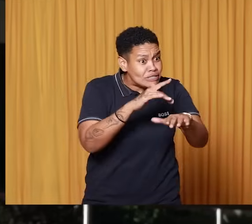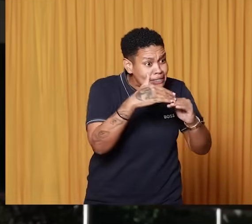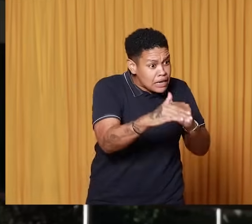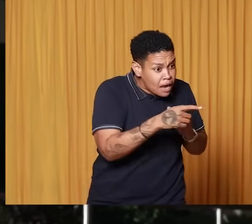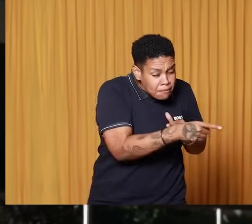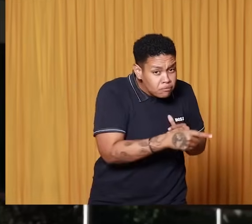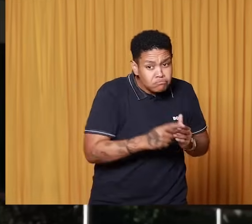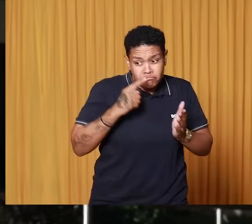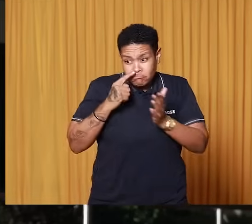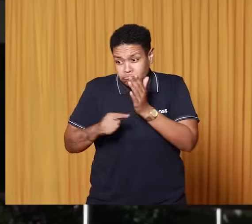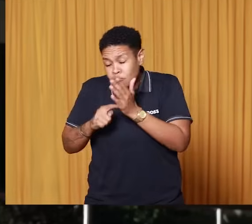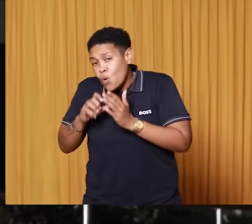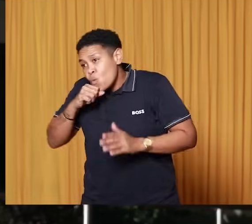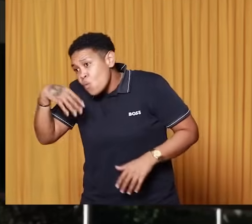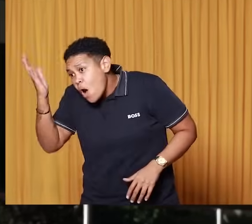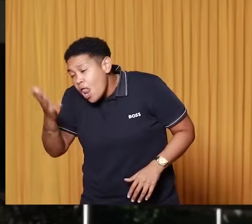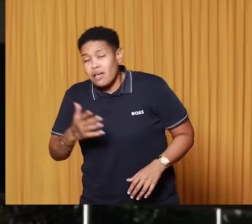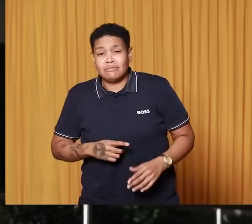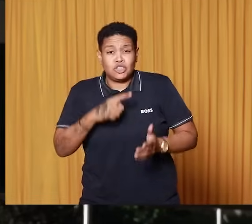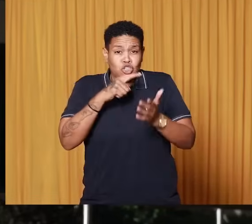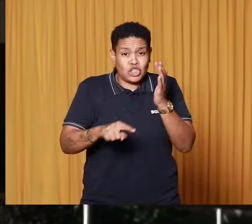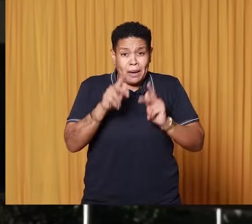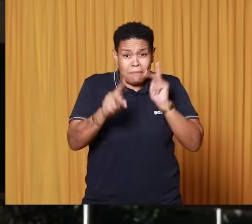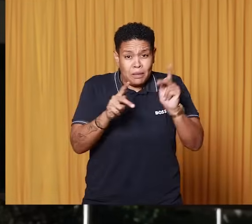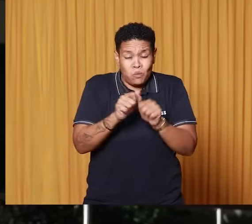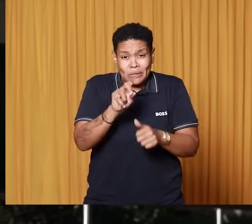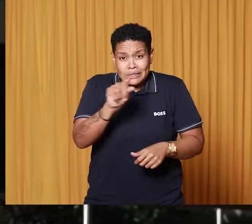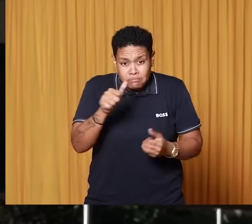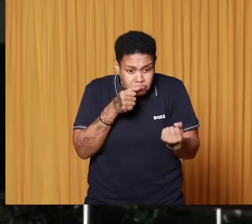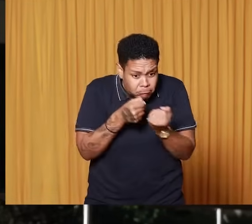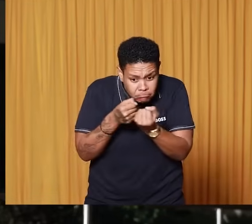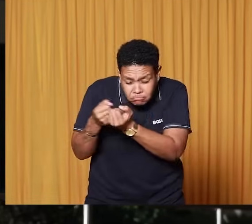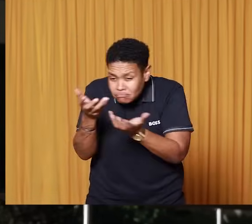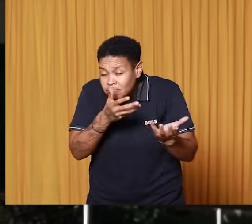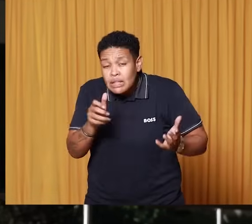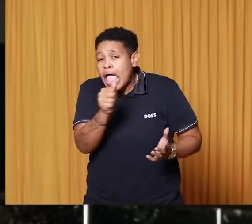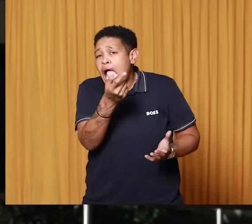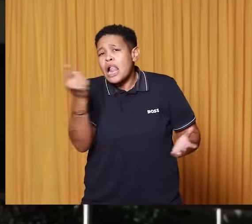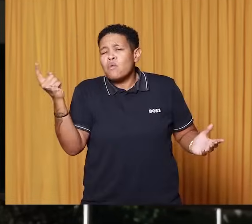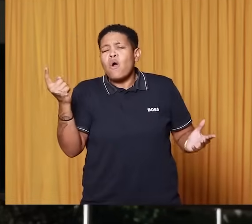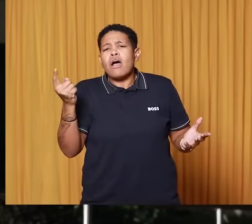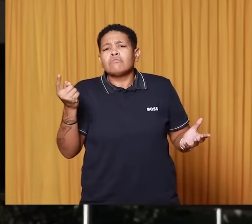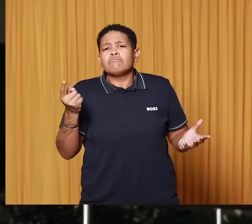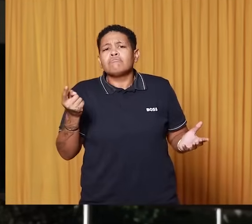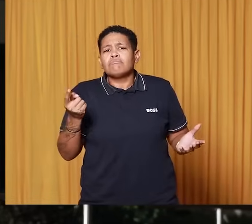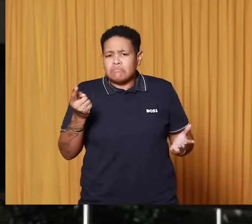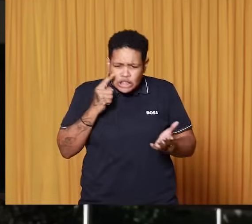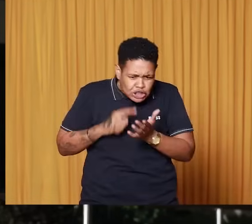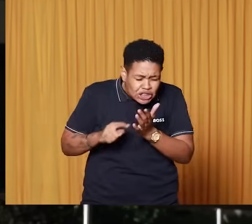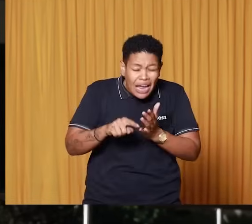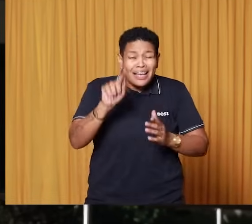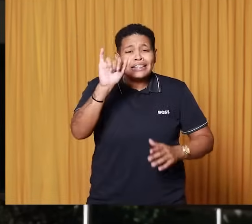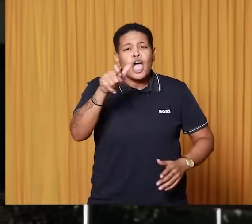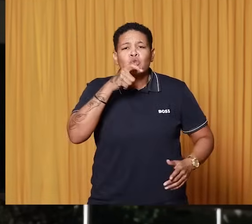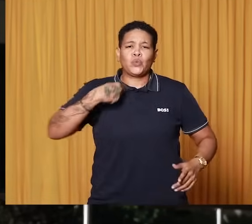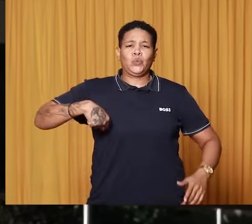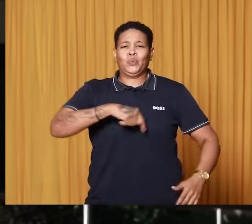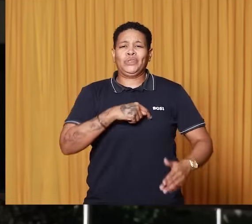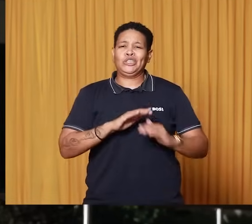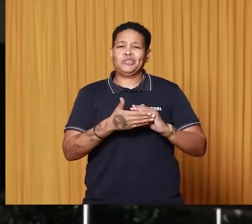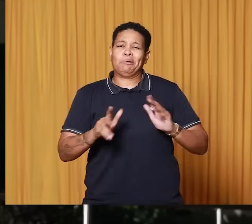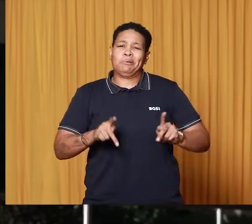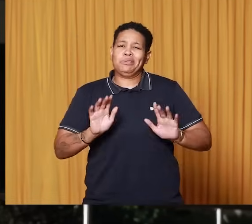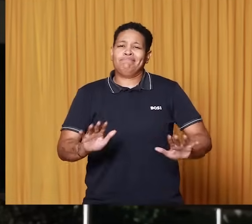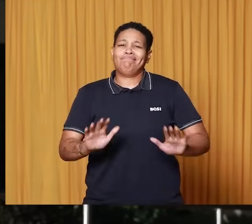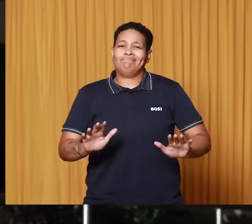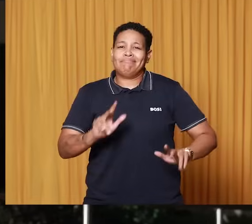neighbor, check on the elderly, check on persons with disabilities, and anyone who may need help. That is who we are, a